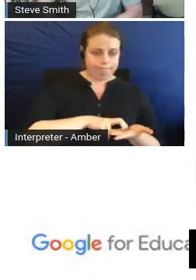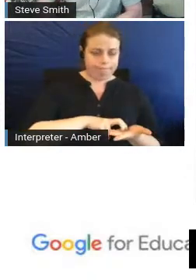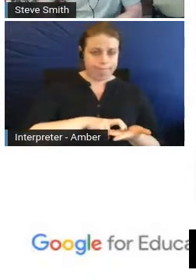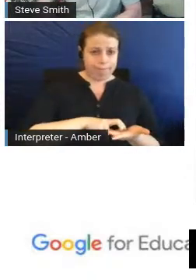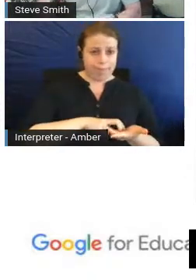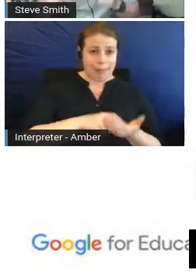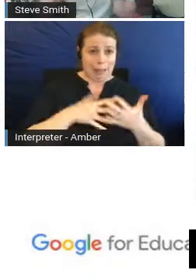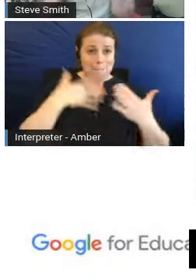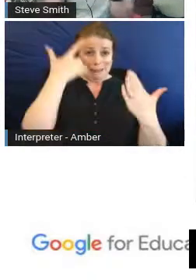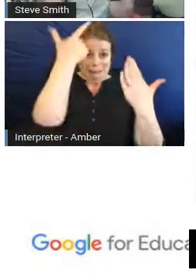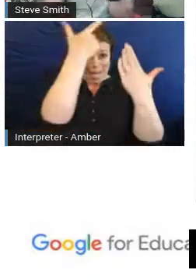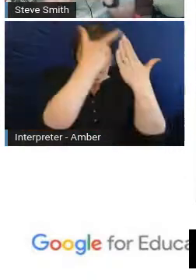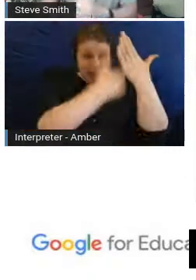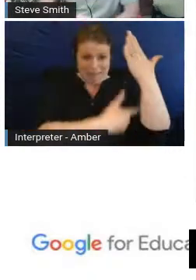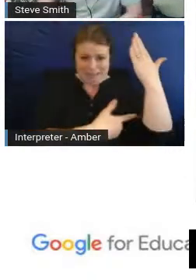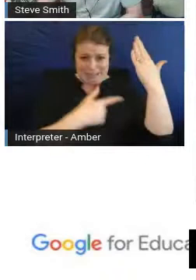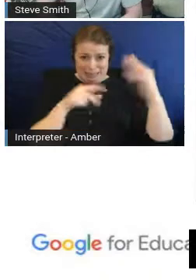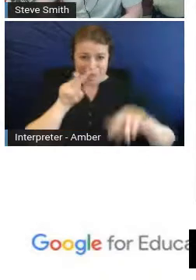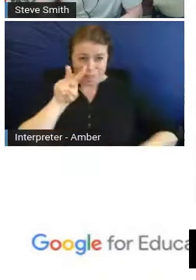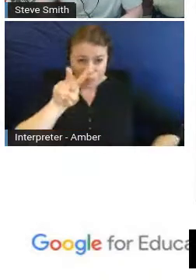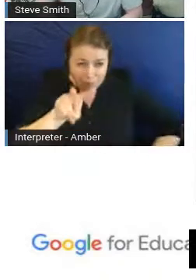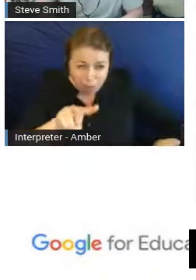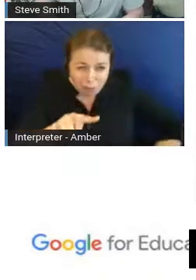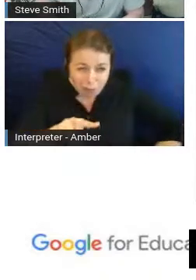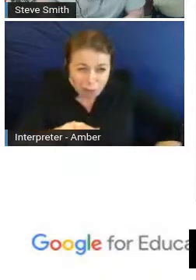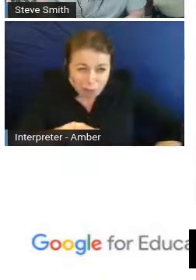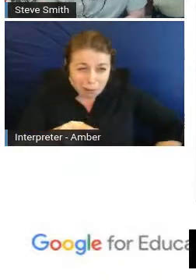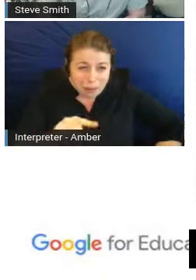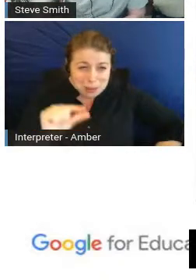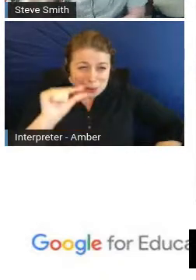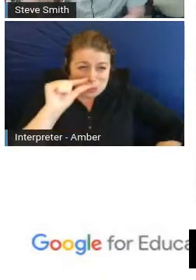because I realize it is very, very small.